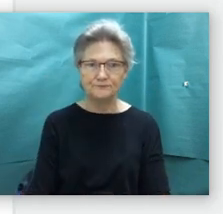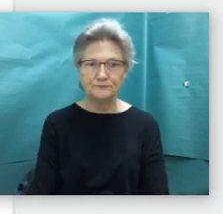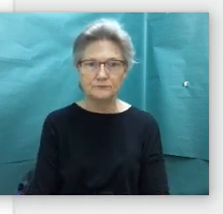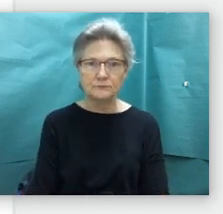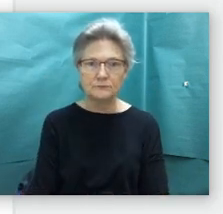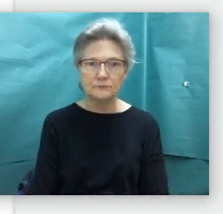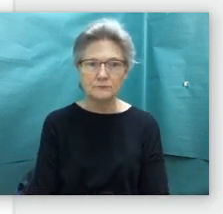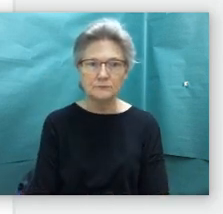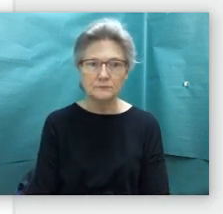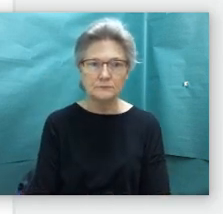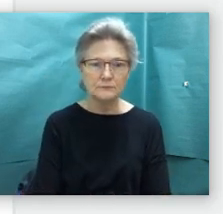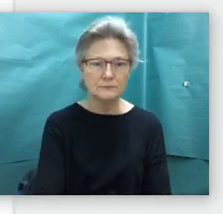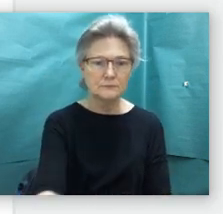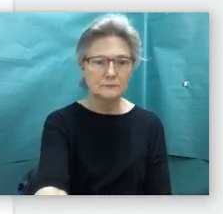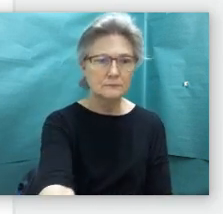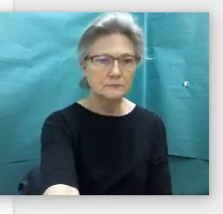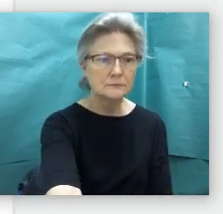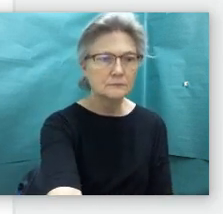minus